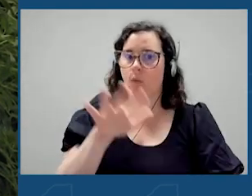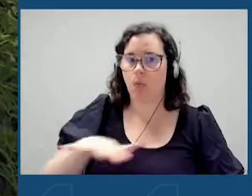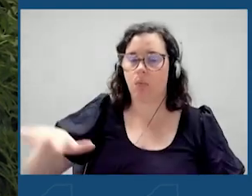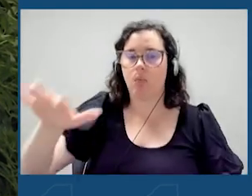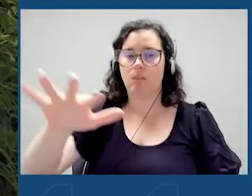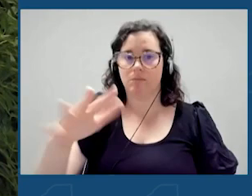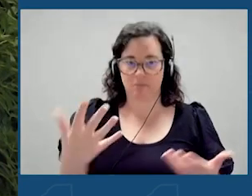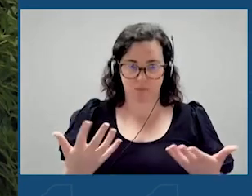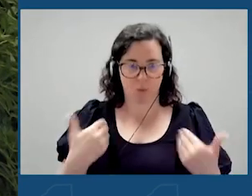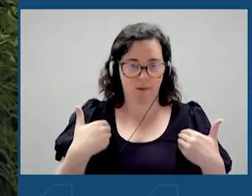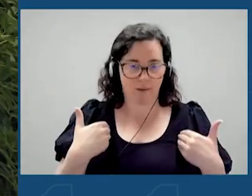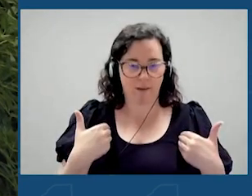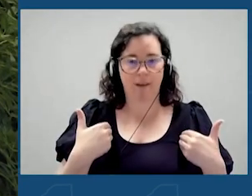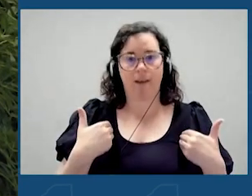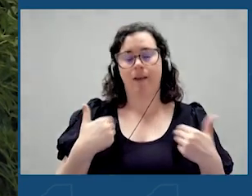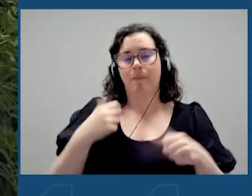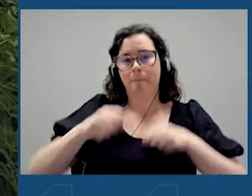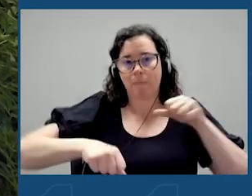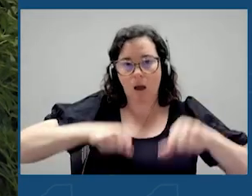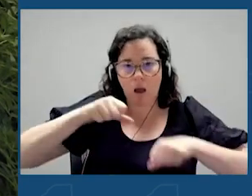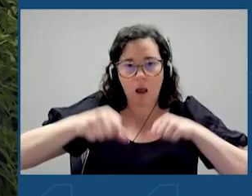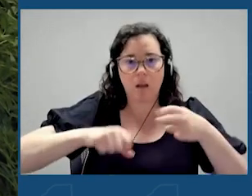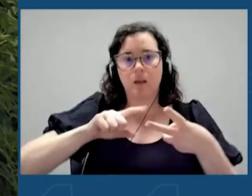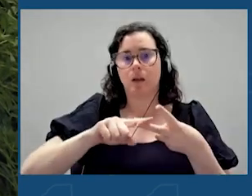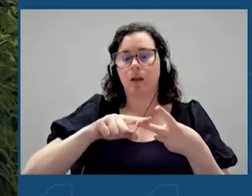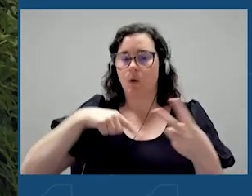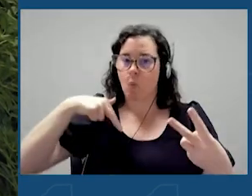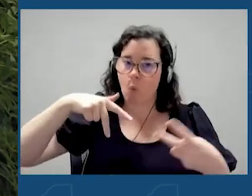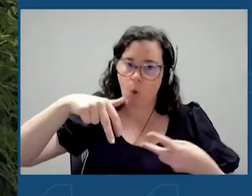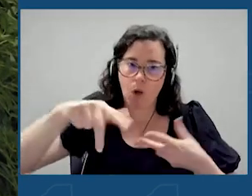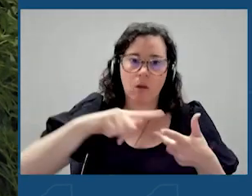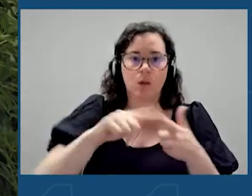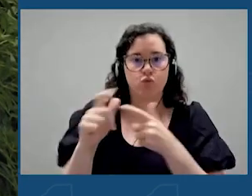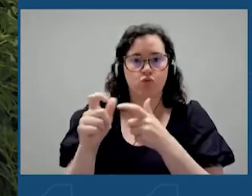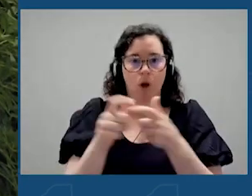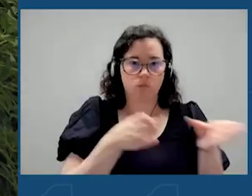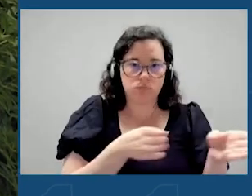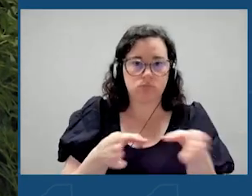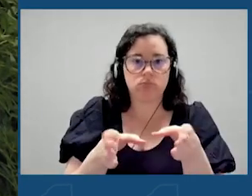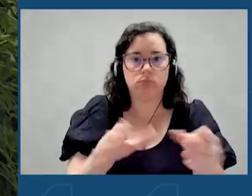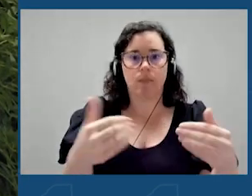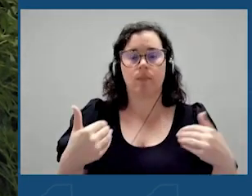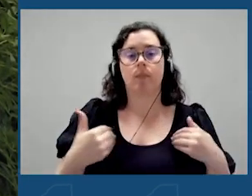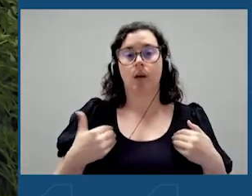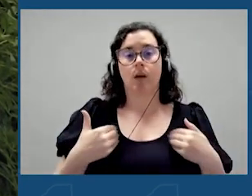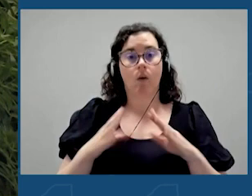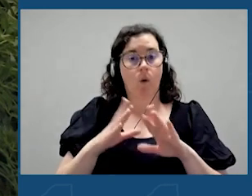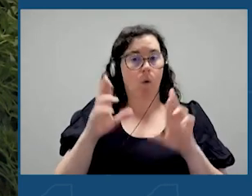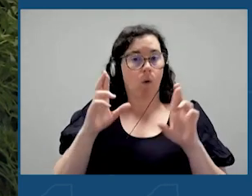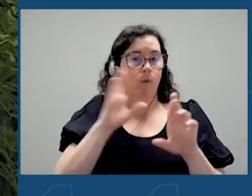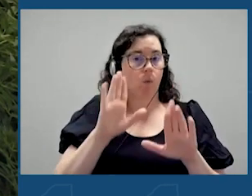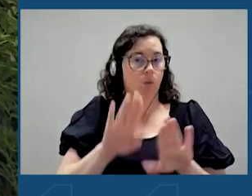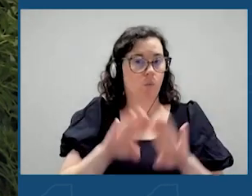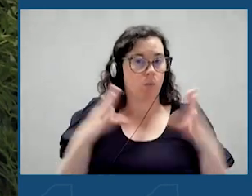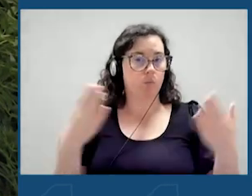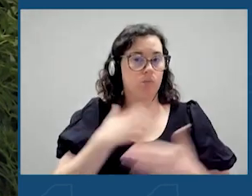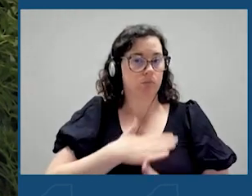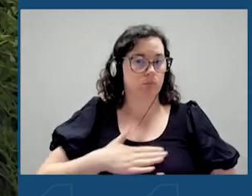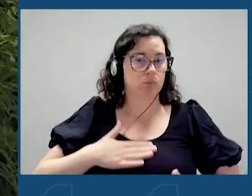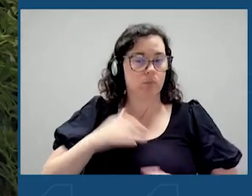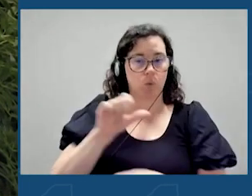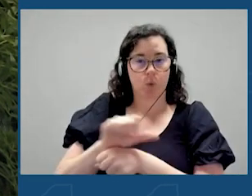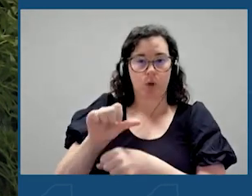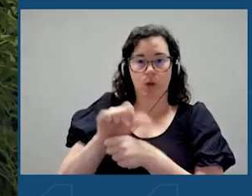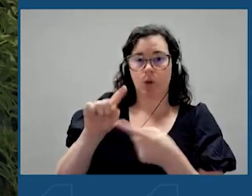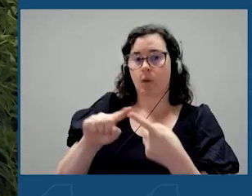biking, walking, and running trails. We're hoping to open some recreation. We're working with Supervisor Quigley on what we can